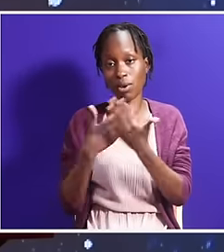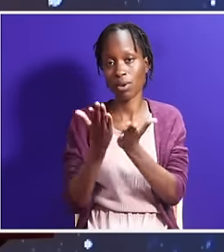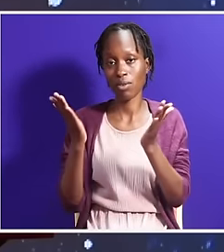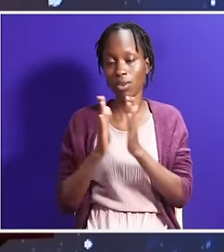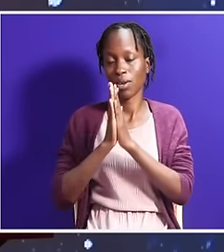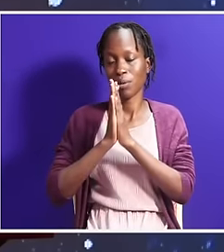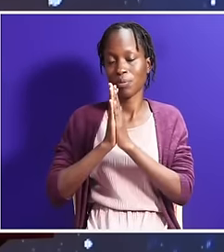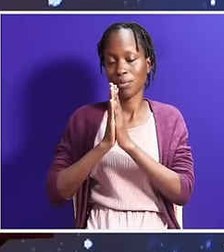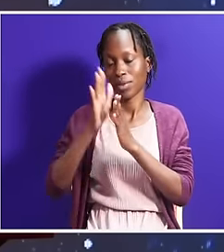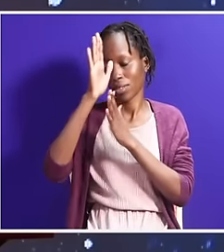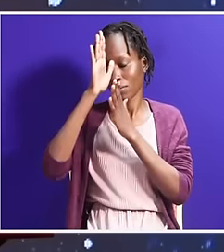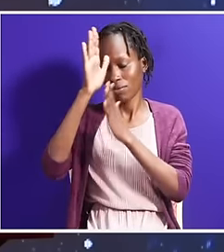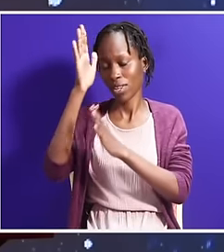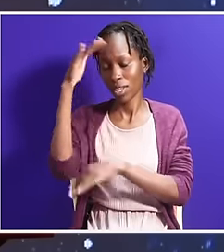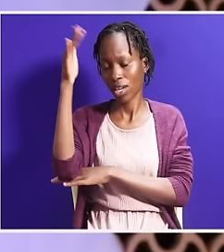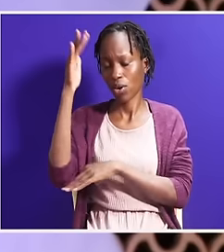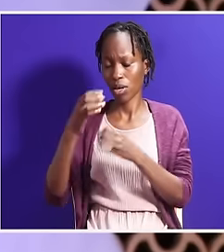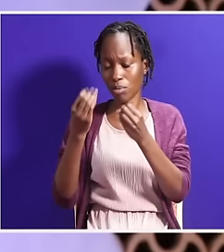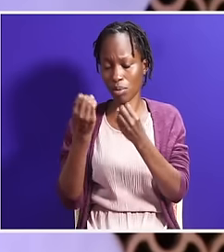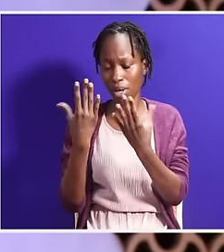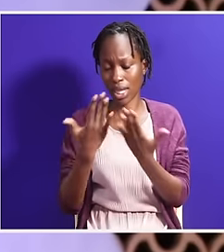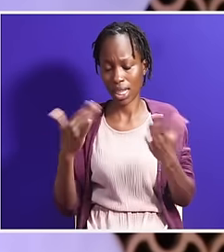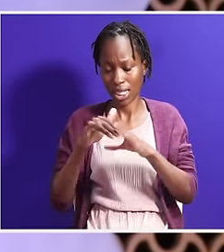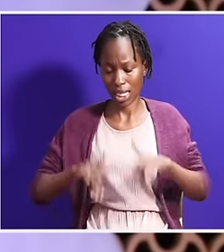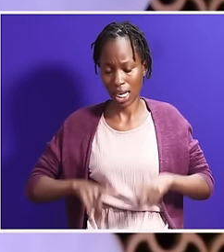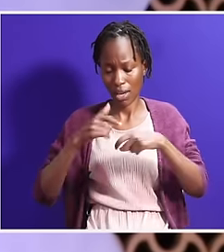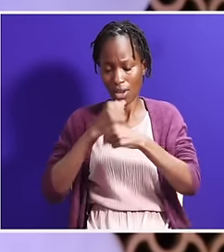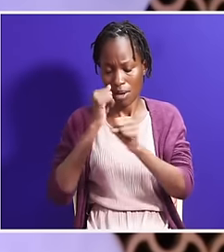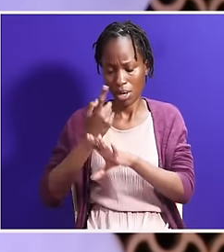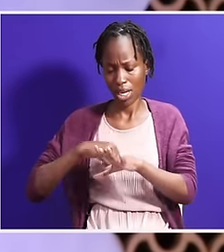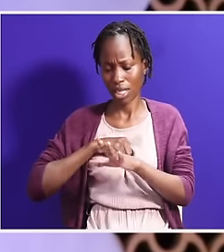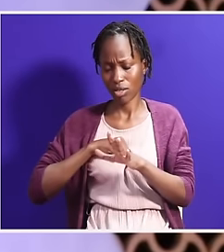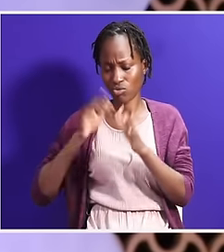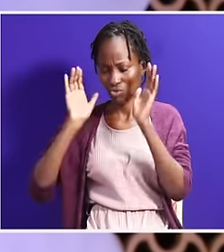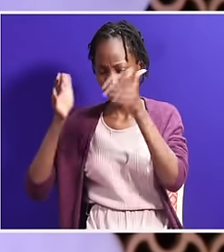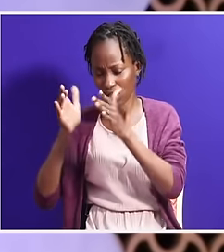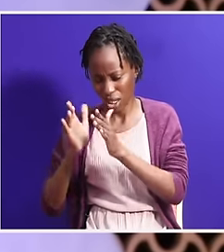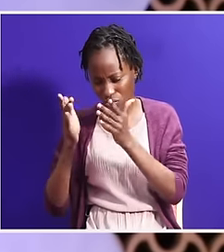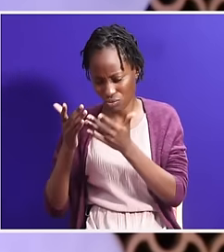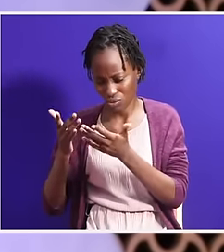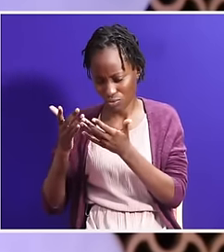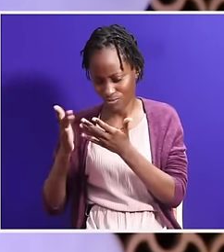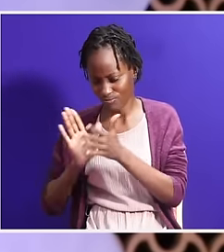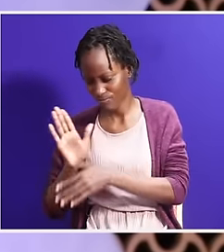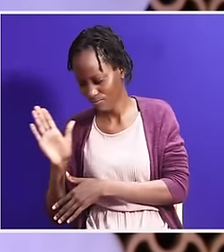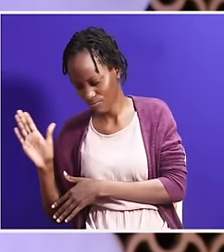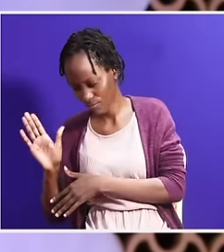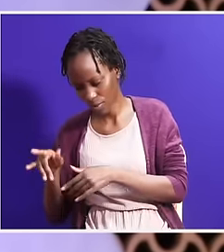God, many things in life cause us to lose focus and to question, did God really